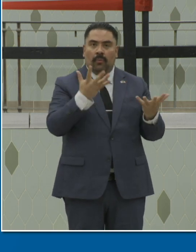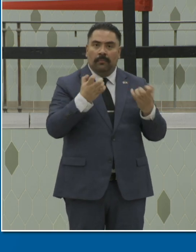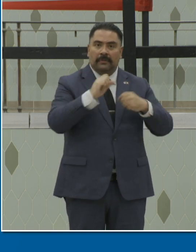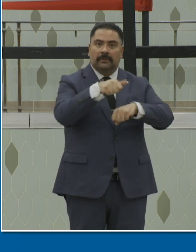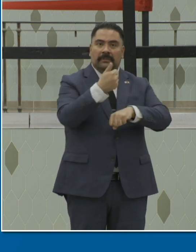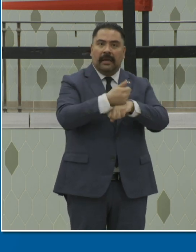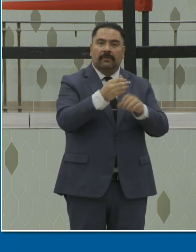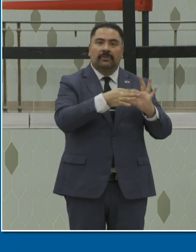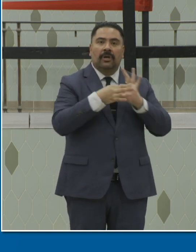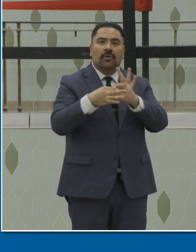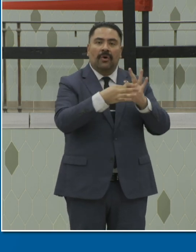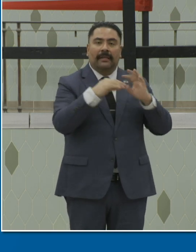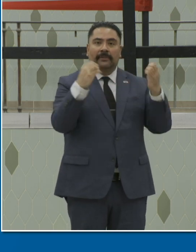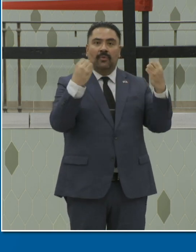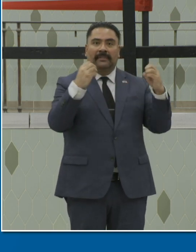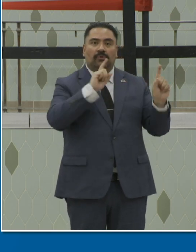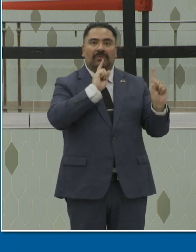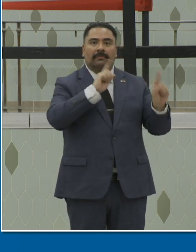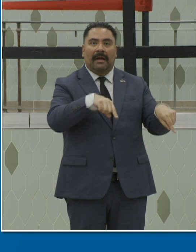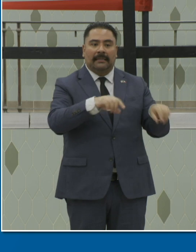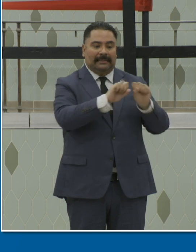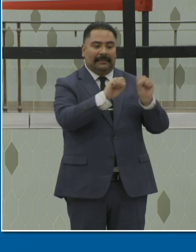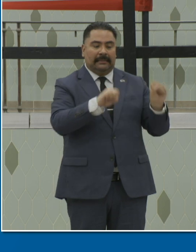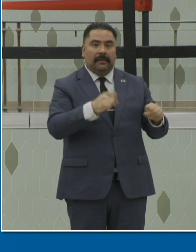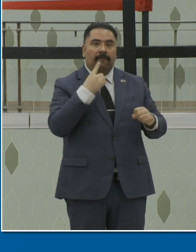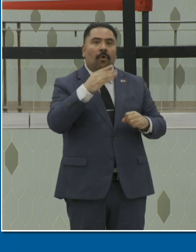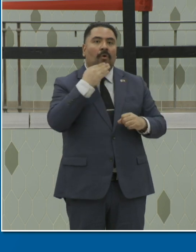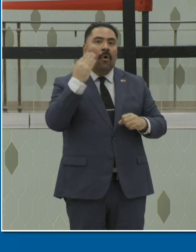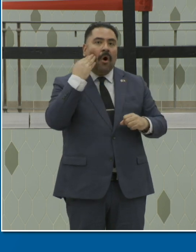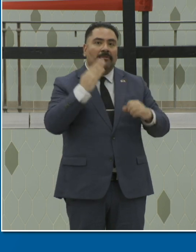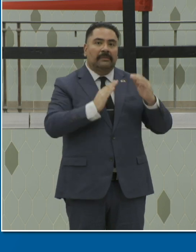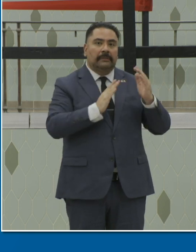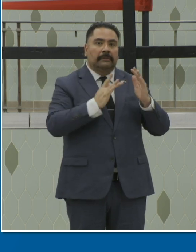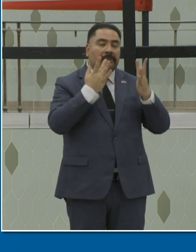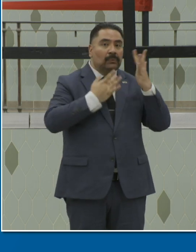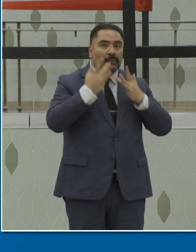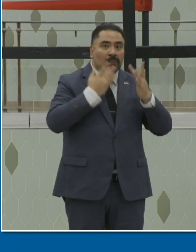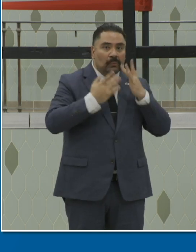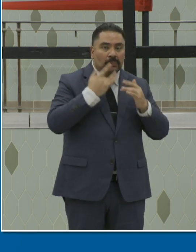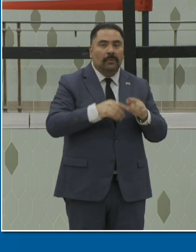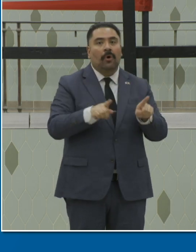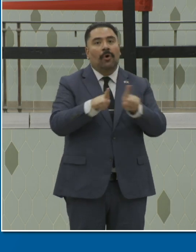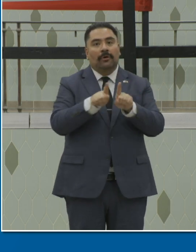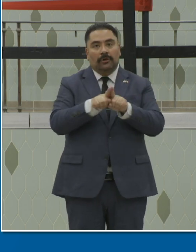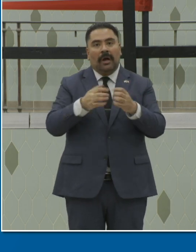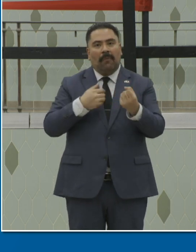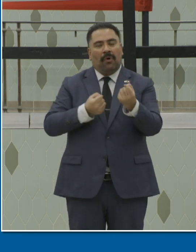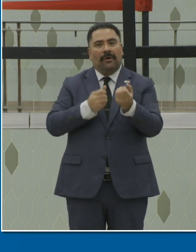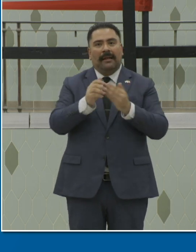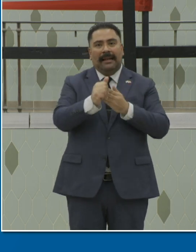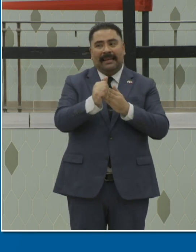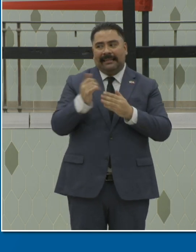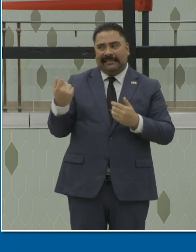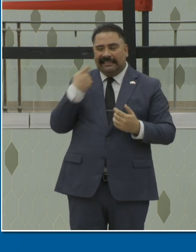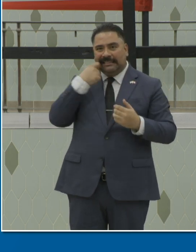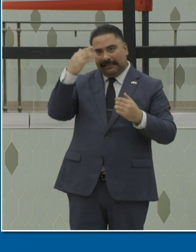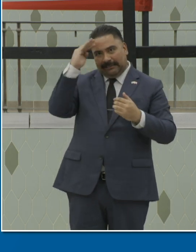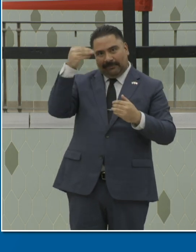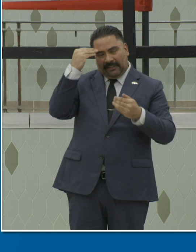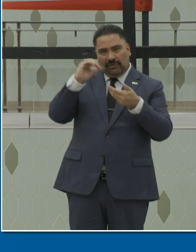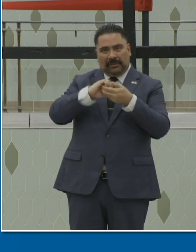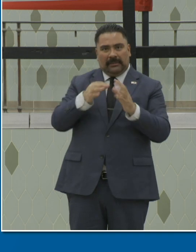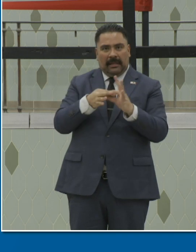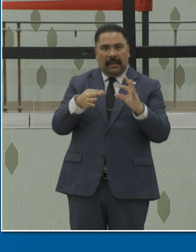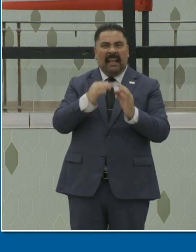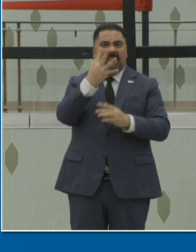establish a coordinated crisis response system for housing instability, Additionally, I will lead, as the mayor noted, the